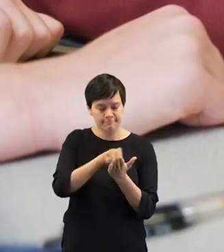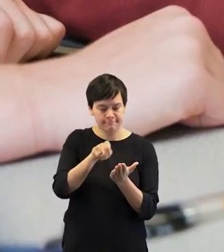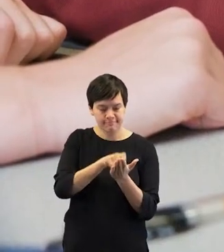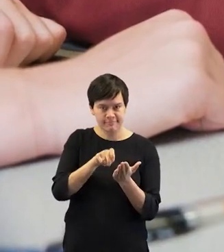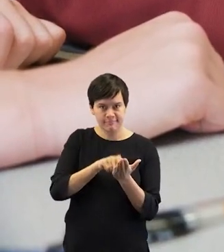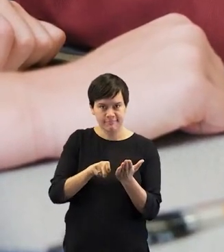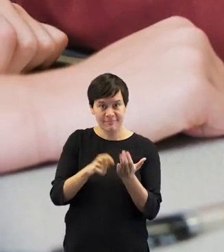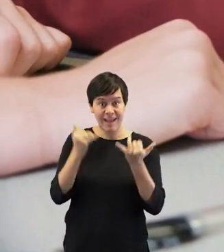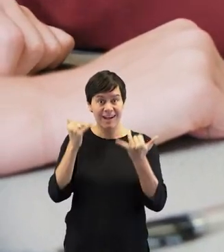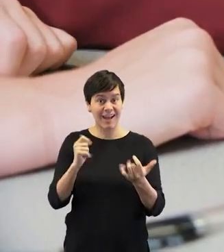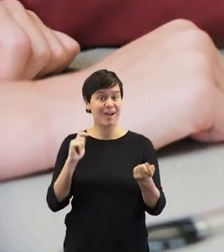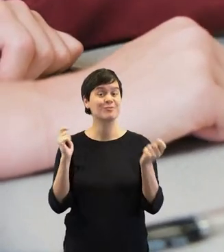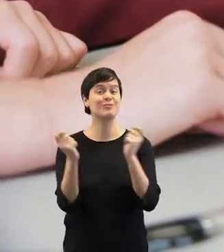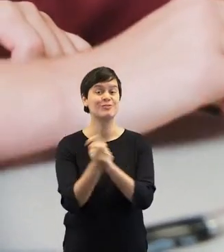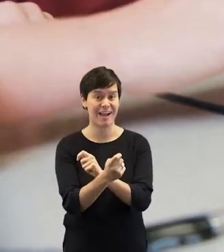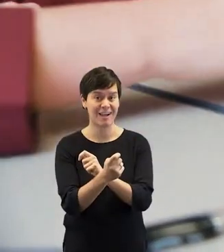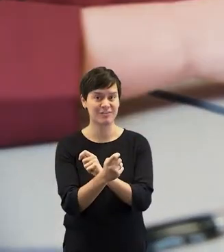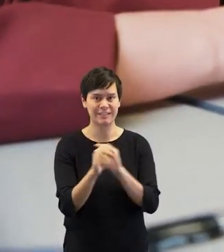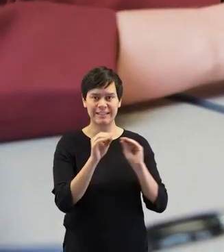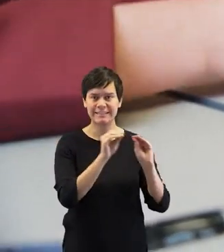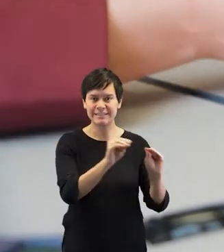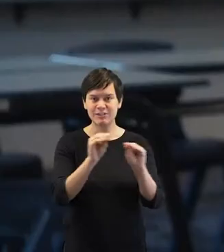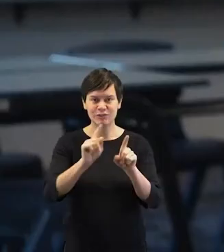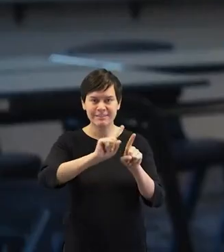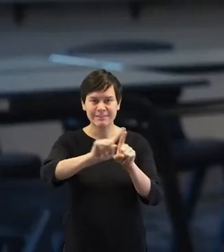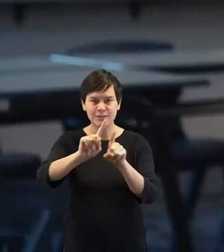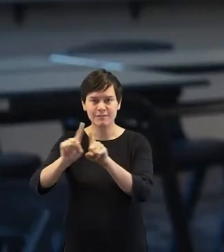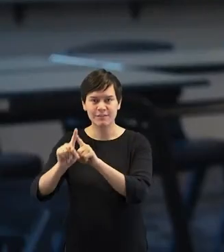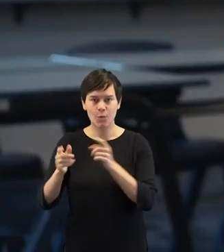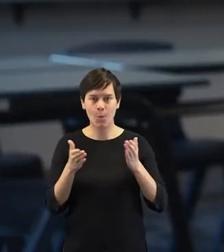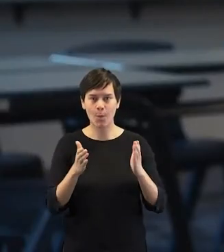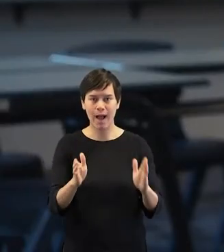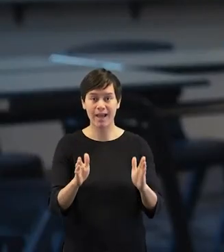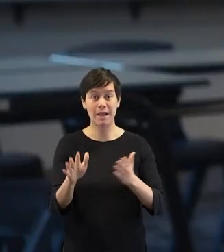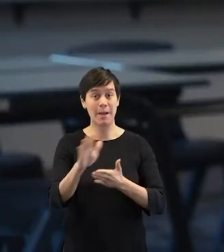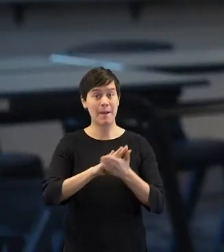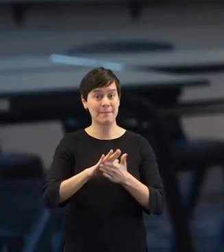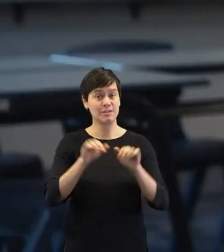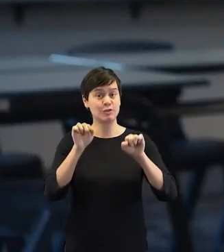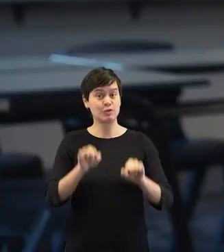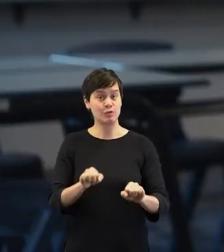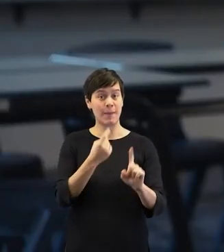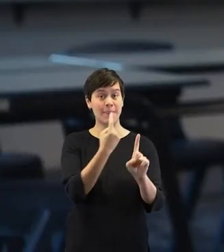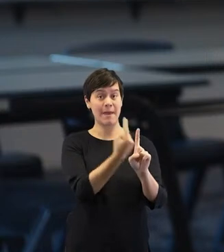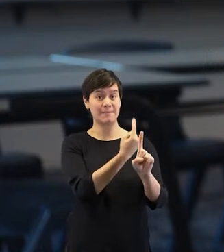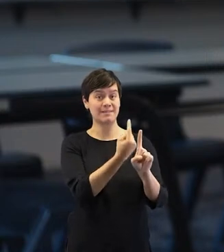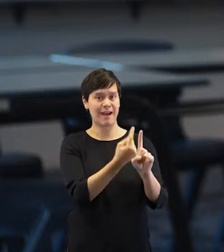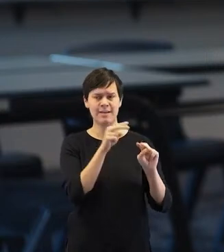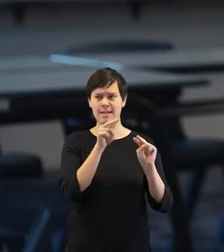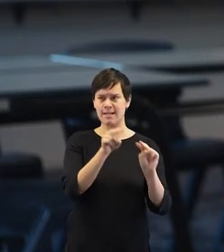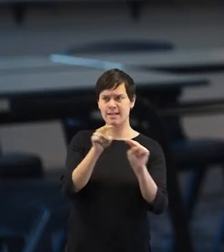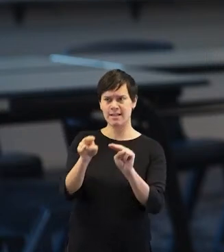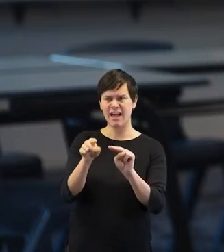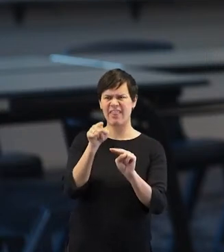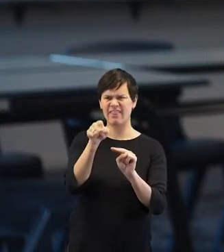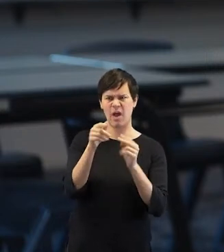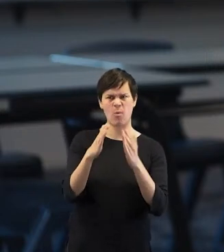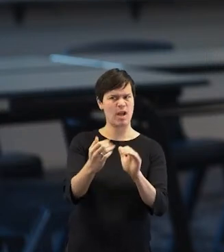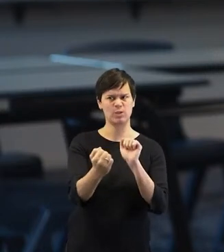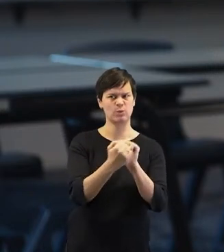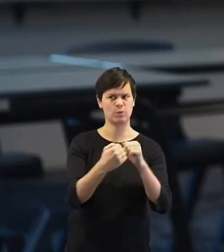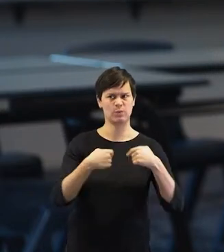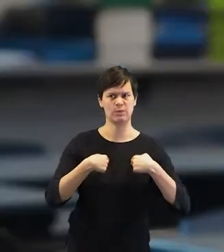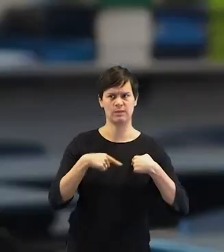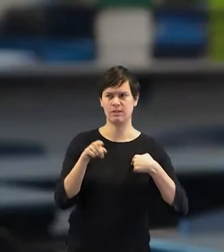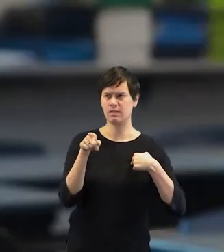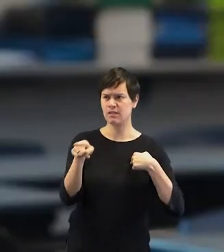ways of teaching allows different students to see success, and it might be that they can make some beautiful graphs and see different patterns that